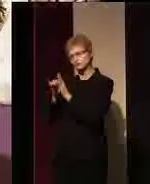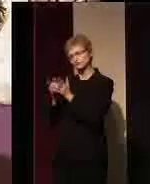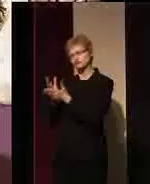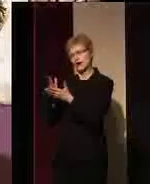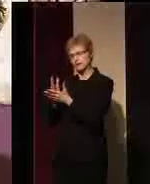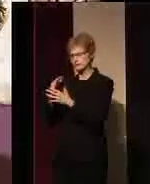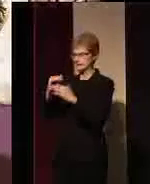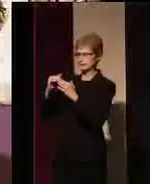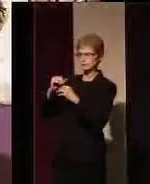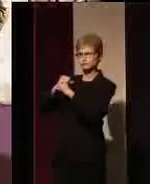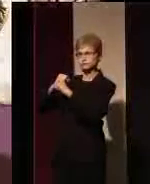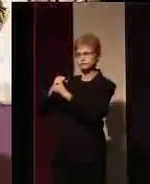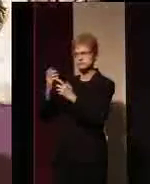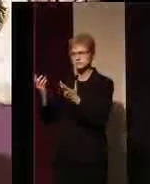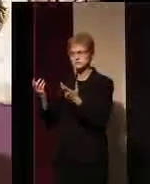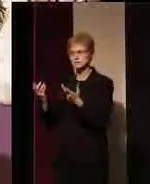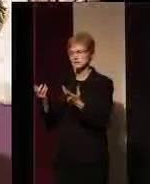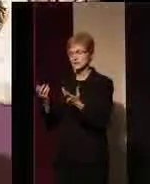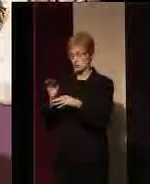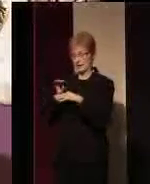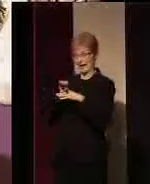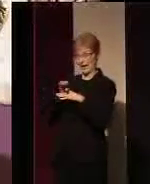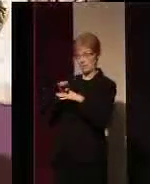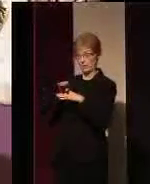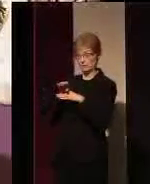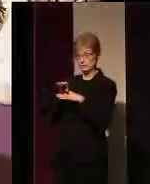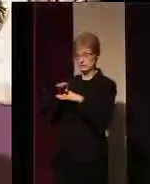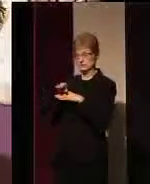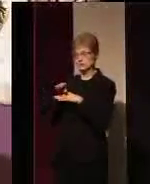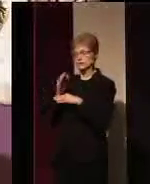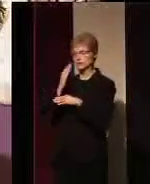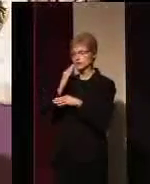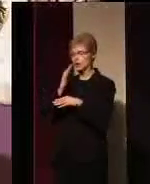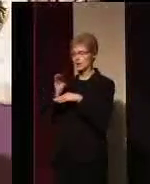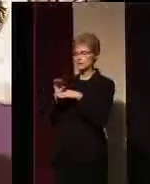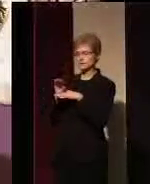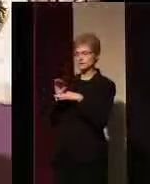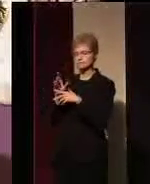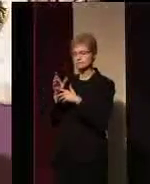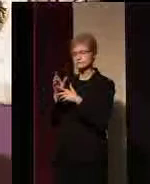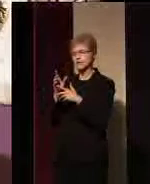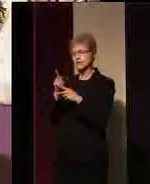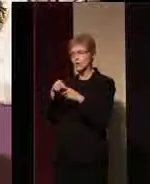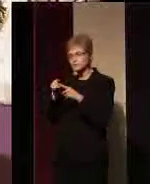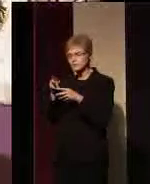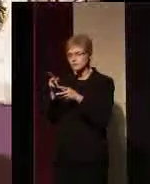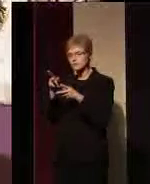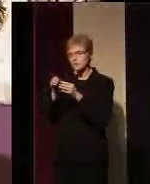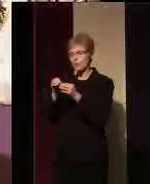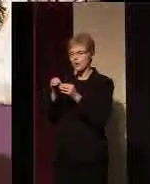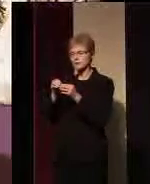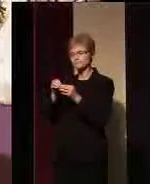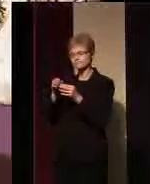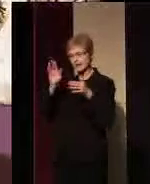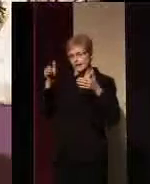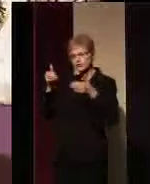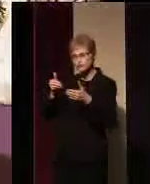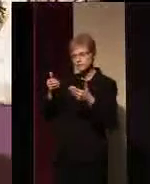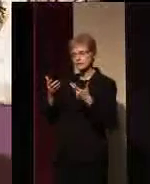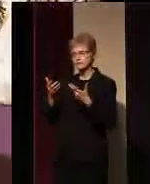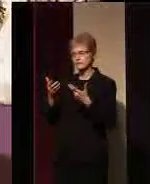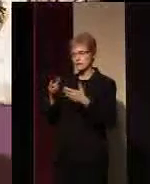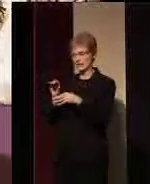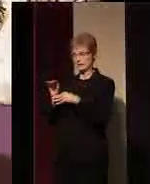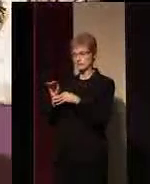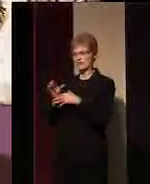cameras, addressing specifically people who might be a little more on the conservative side, one of the biggest objections to cameras is that